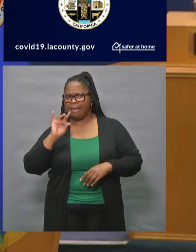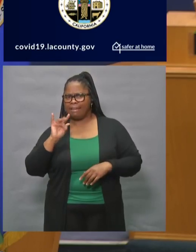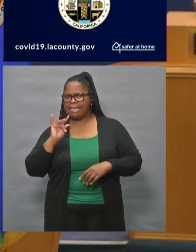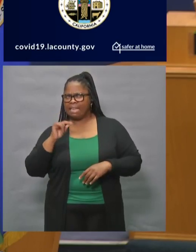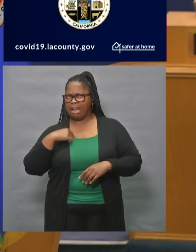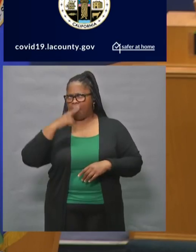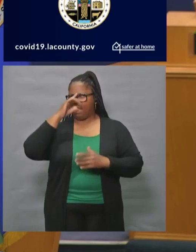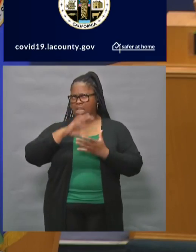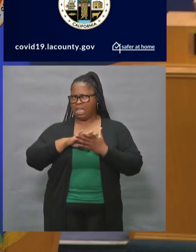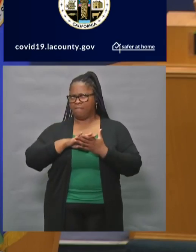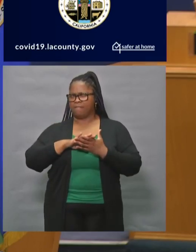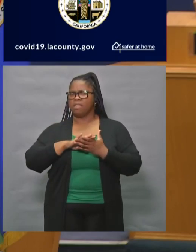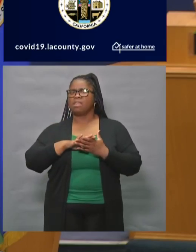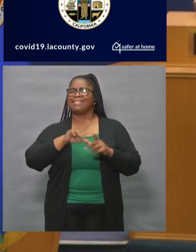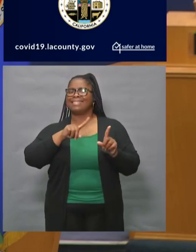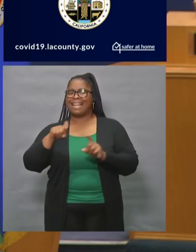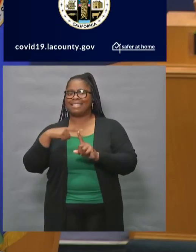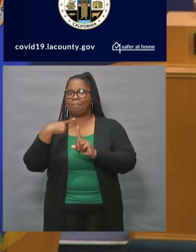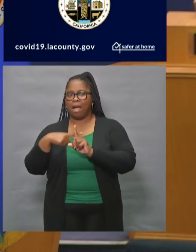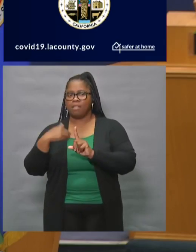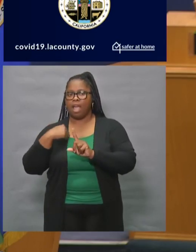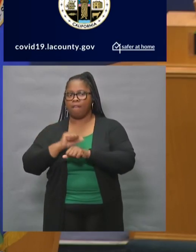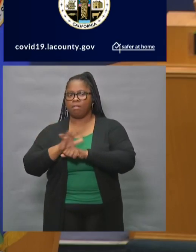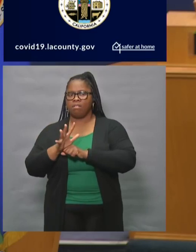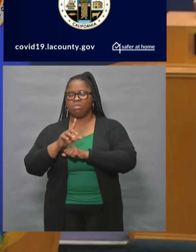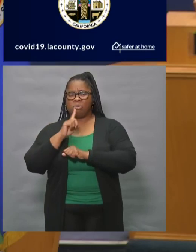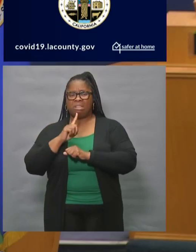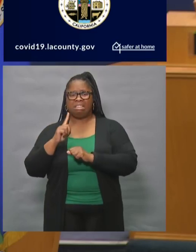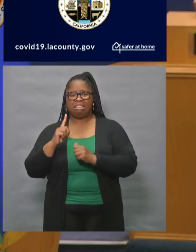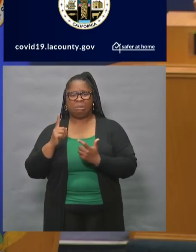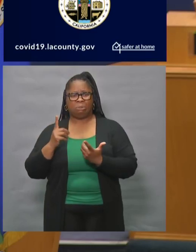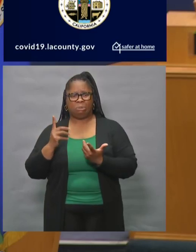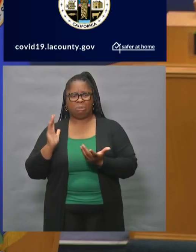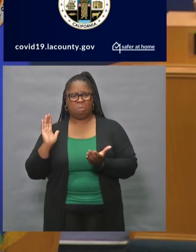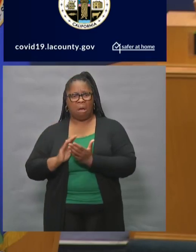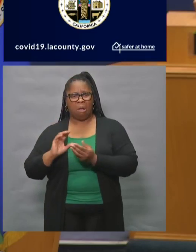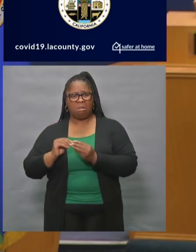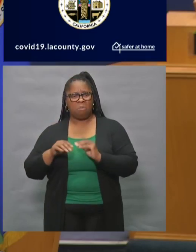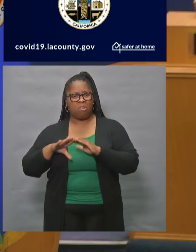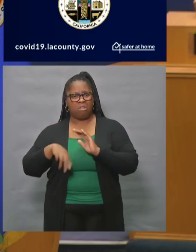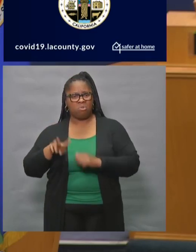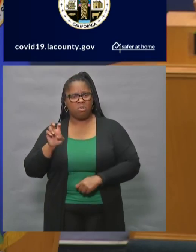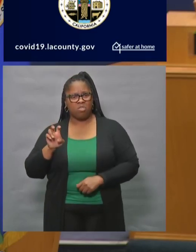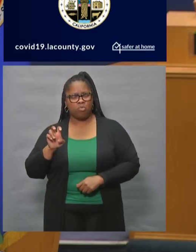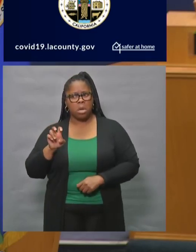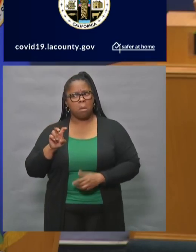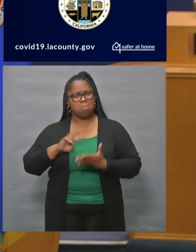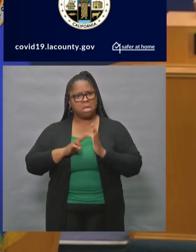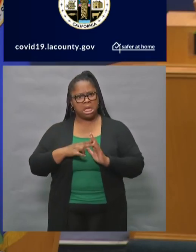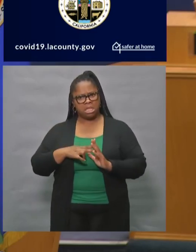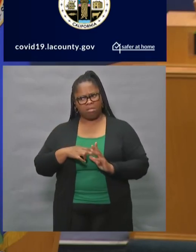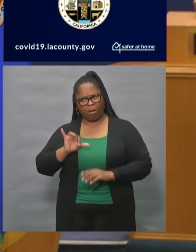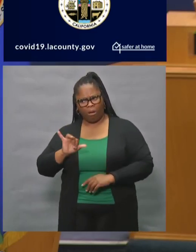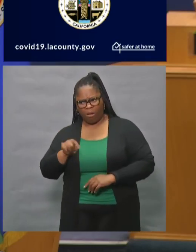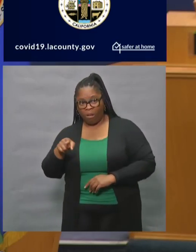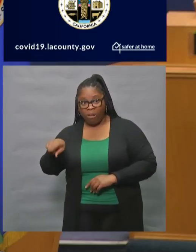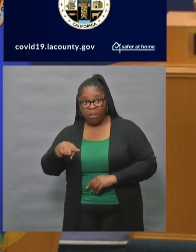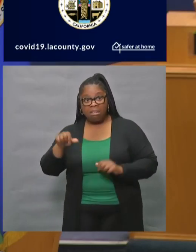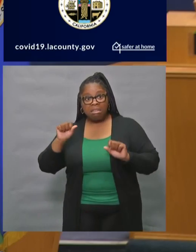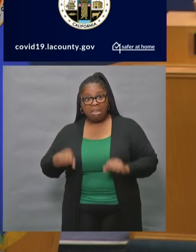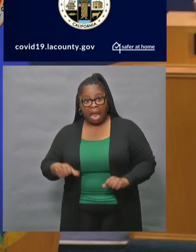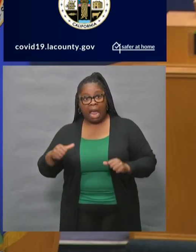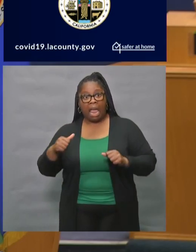infected, have been tested positive. It's a very, very small number. So there's a lot of interest in whether or not they're asymptomatic carriers of the